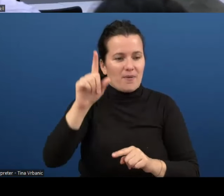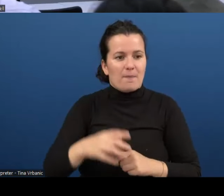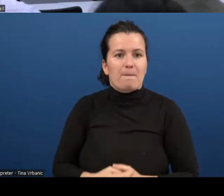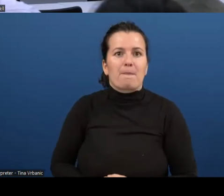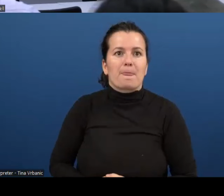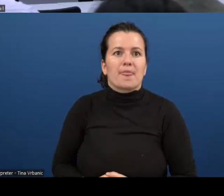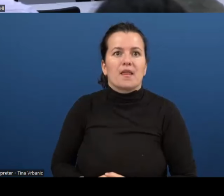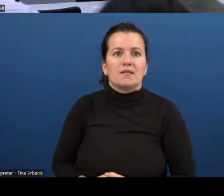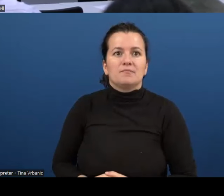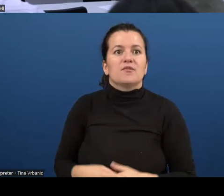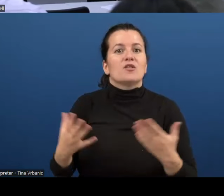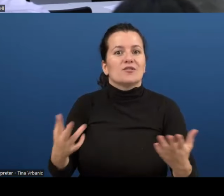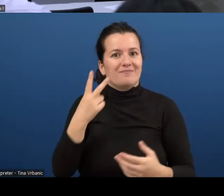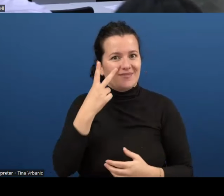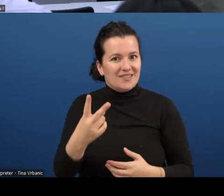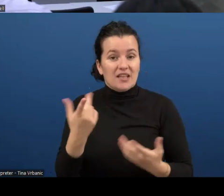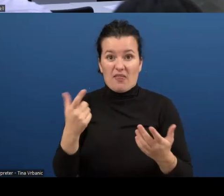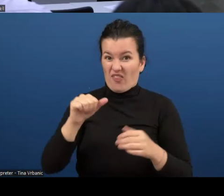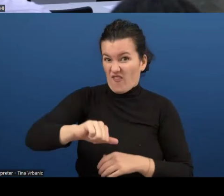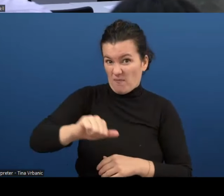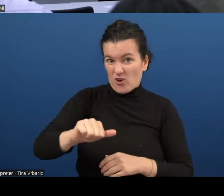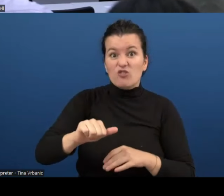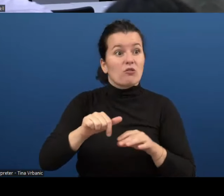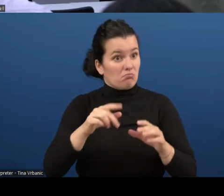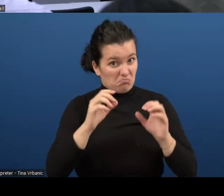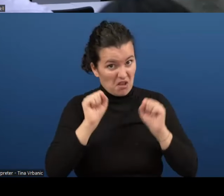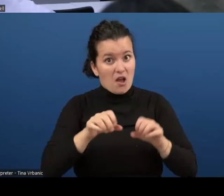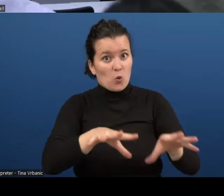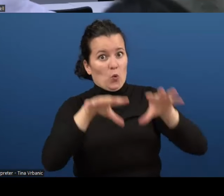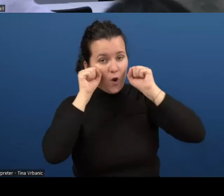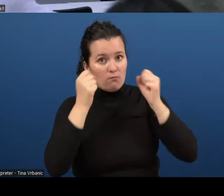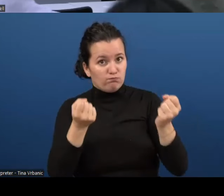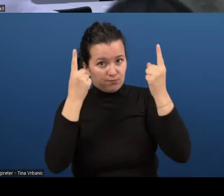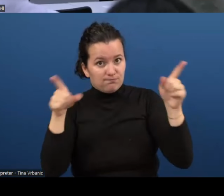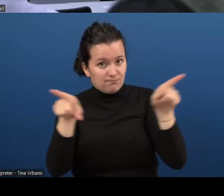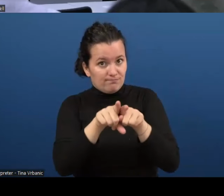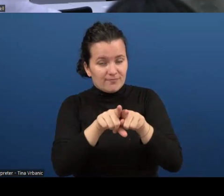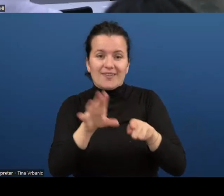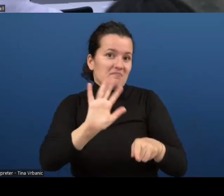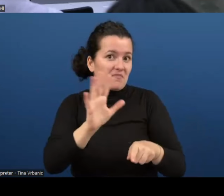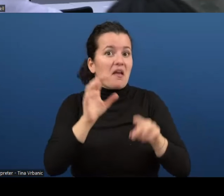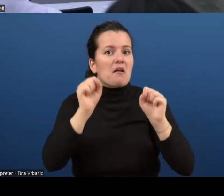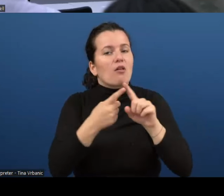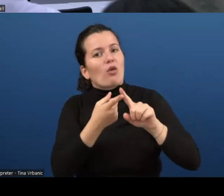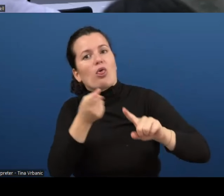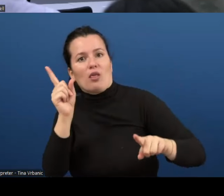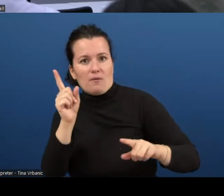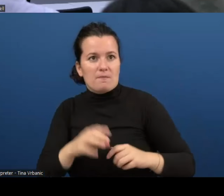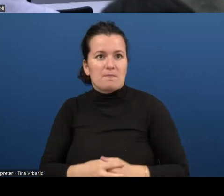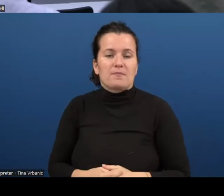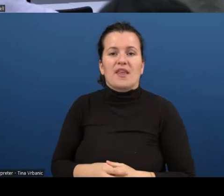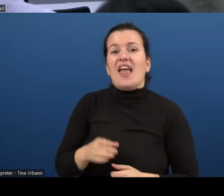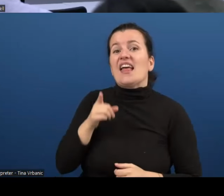lead to misperceptions. Now, this is a vest that is made here in